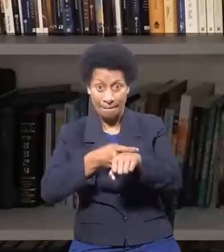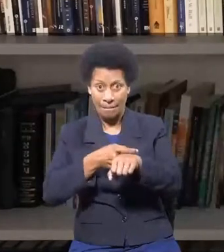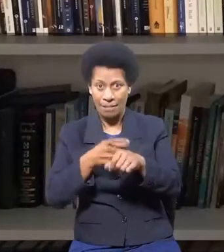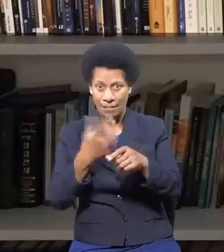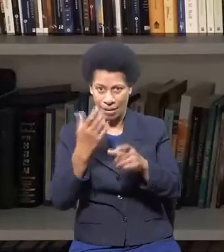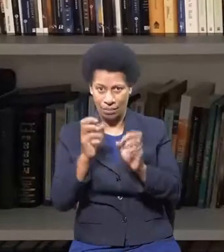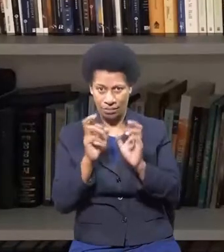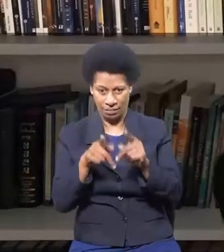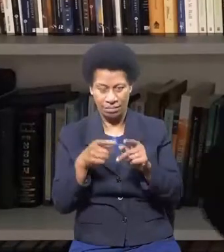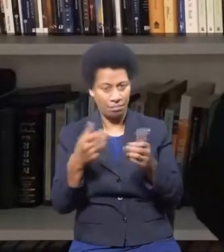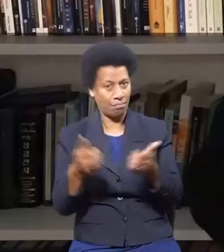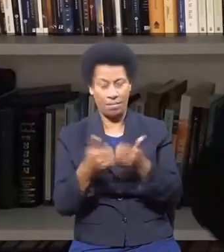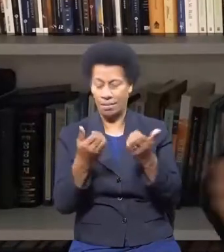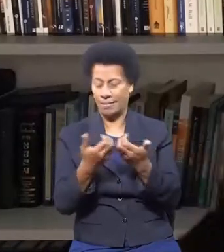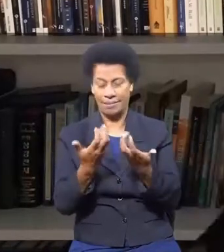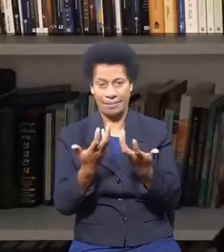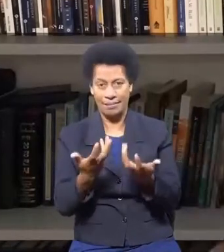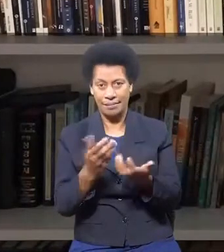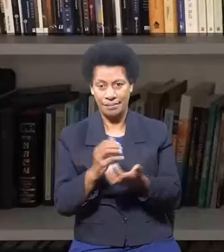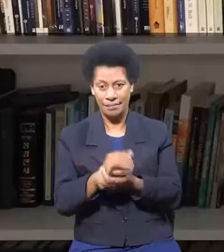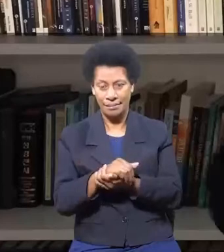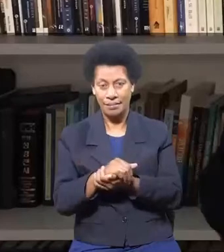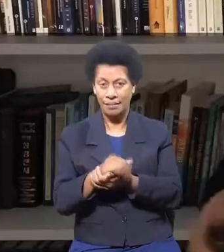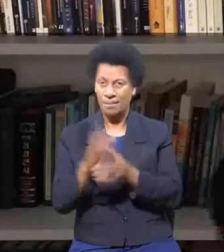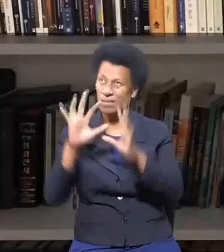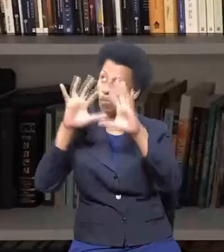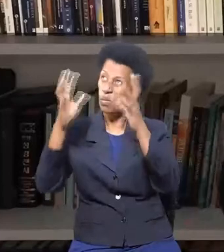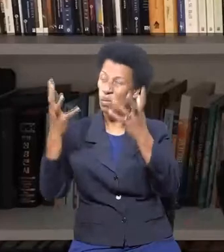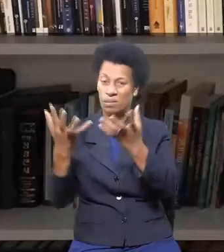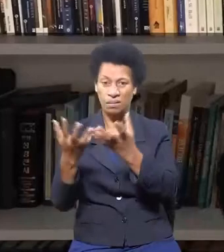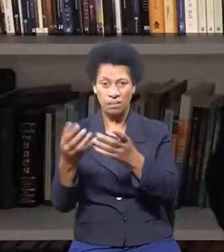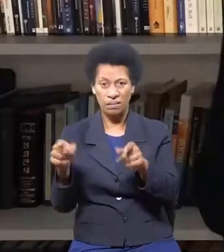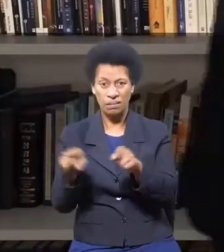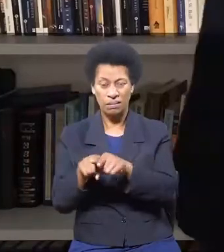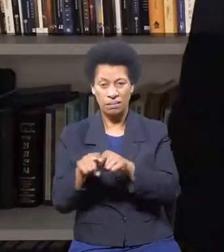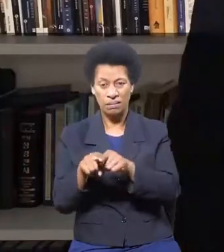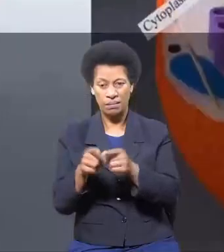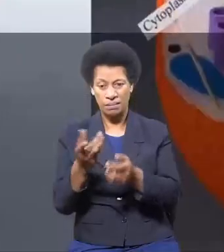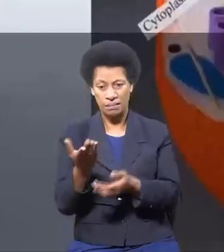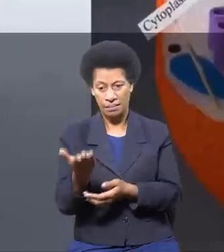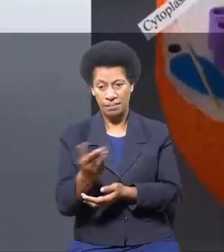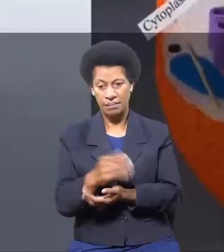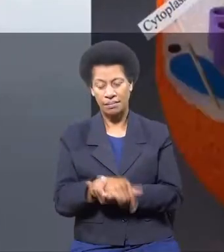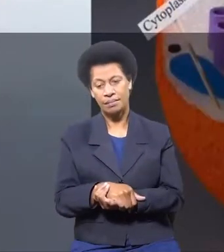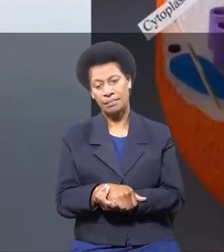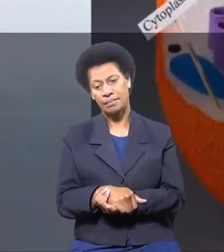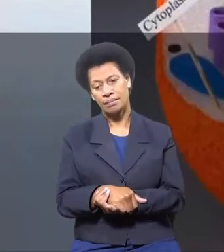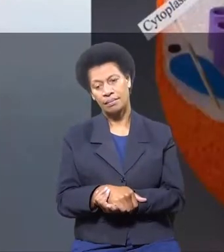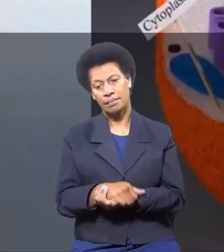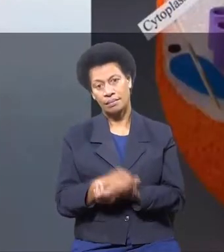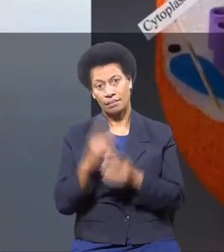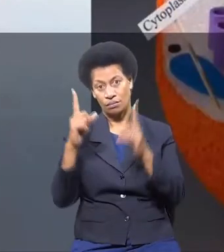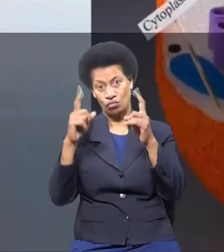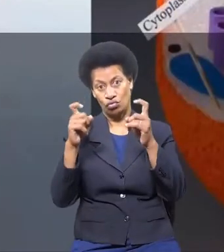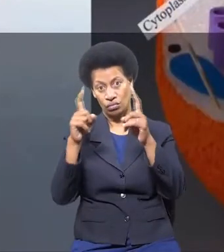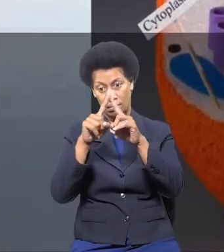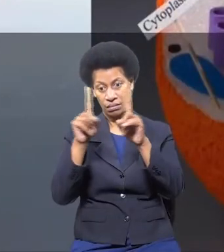in the cell, which way beyond even the particles in the universe. I want to share this picture